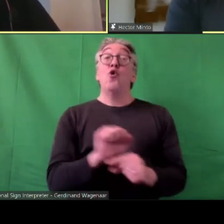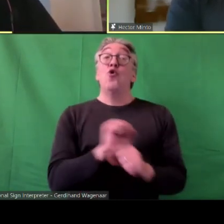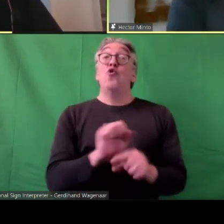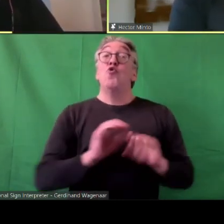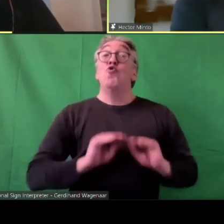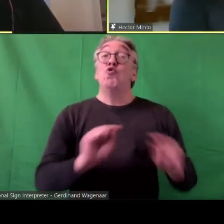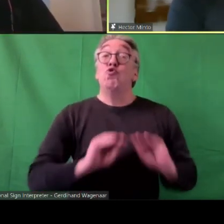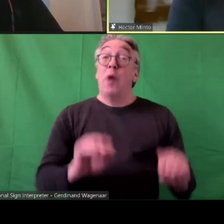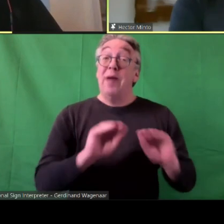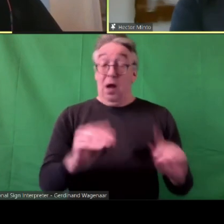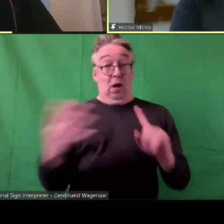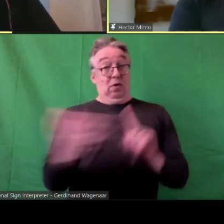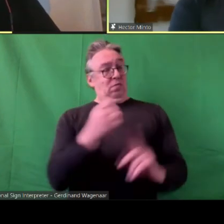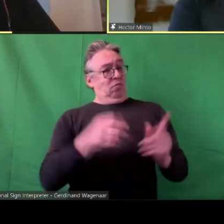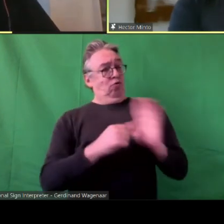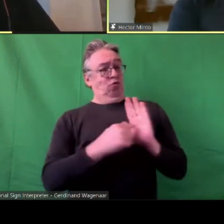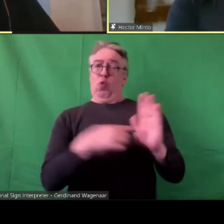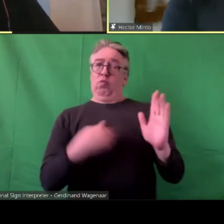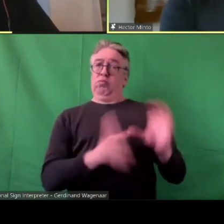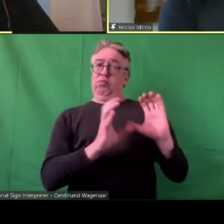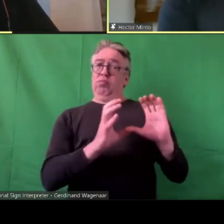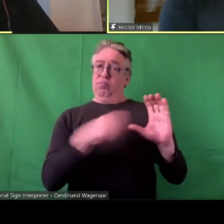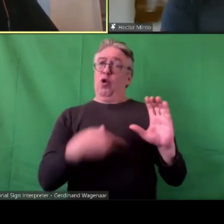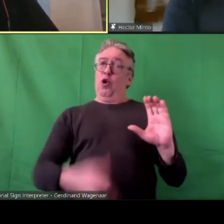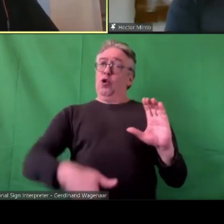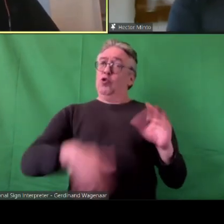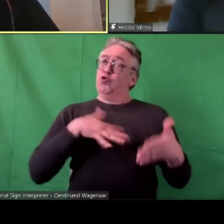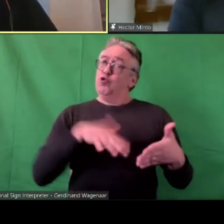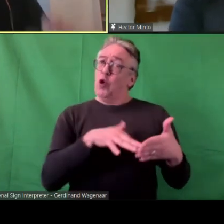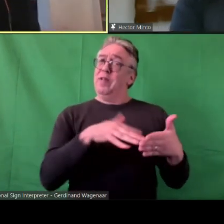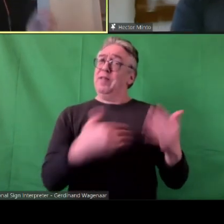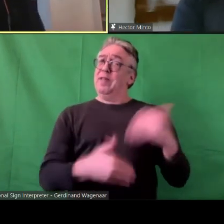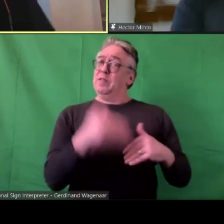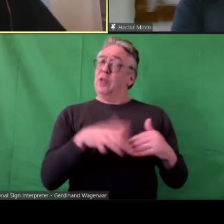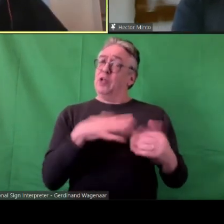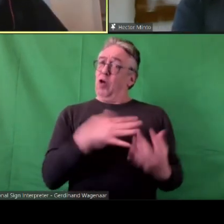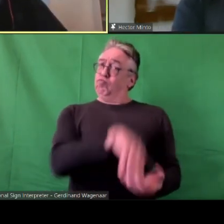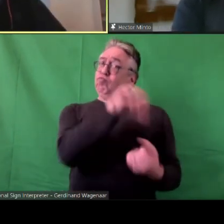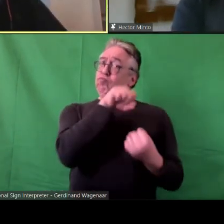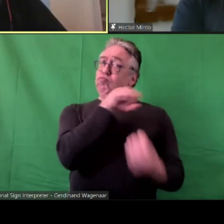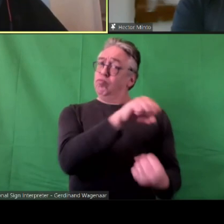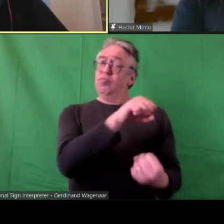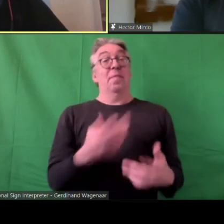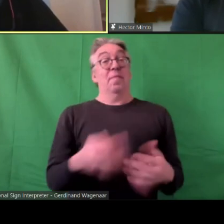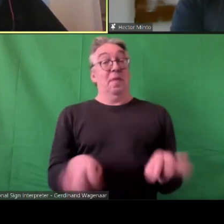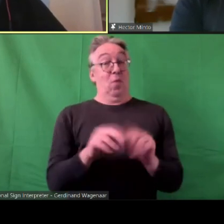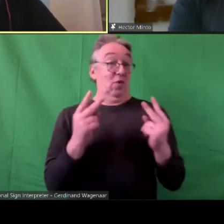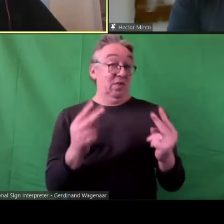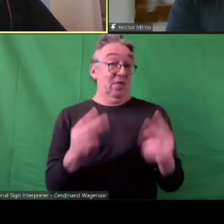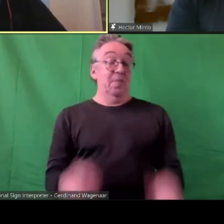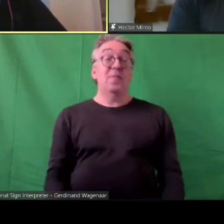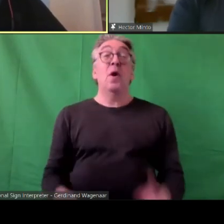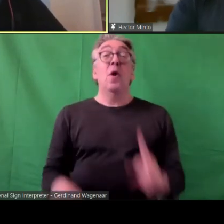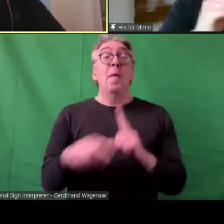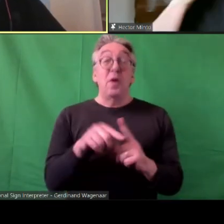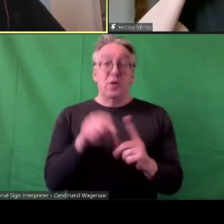Let me know. and that's just really important. And I really liked your point around accessibility not just